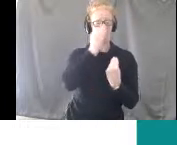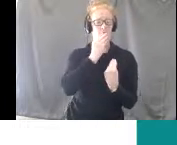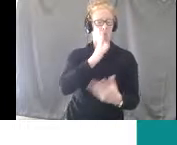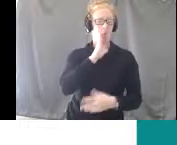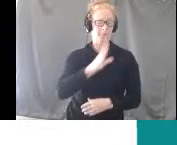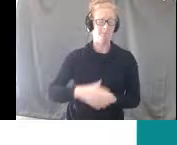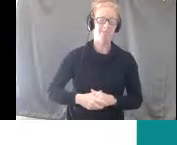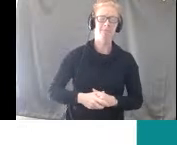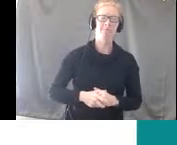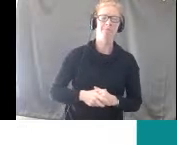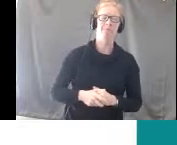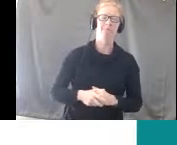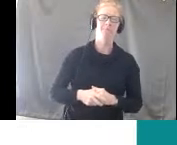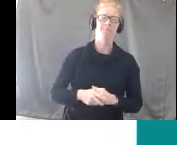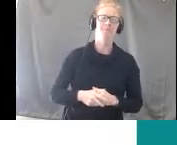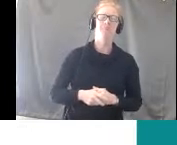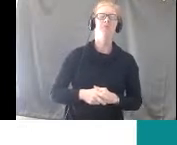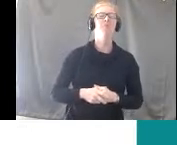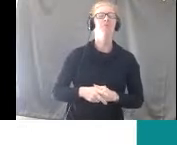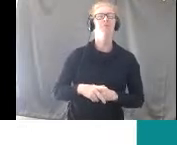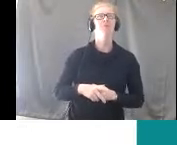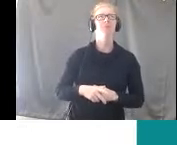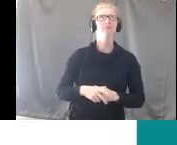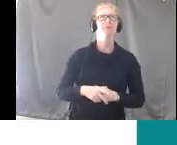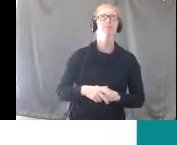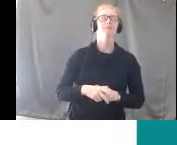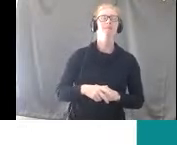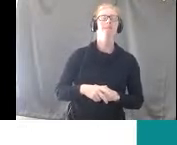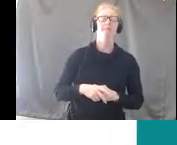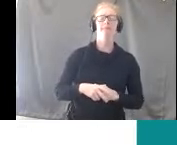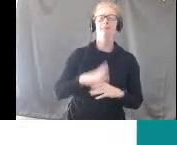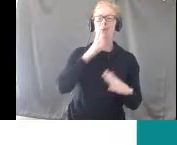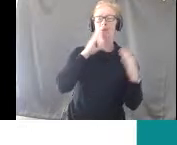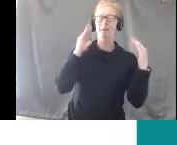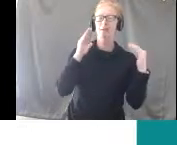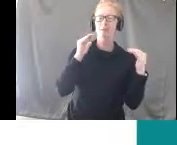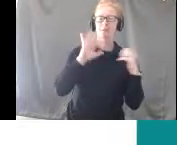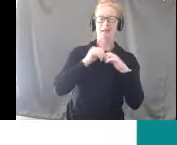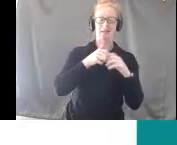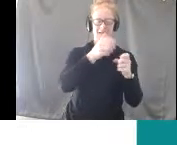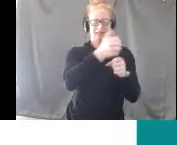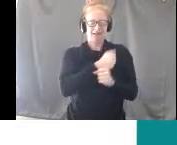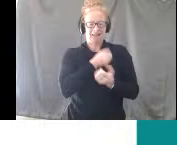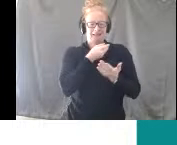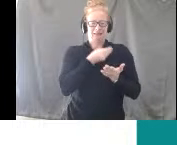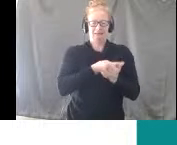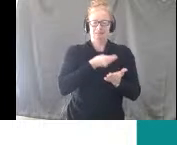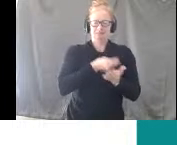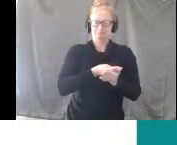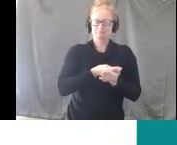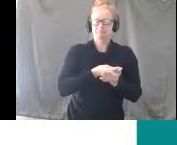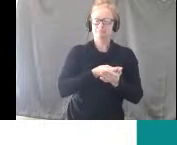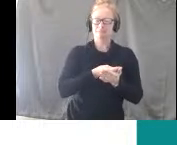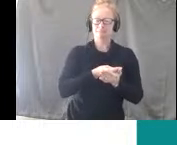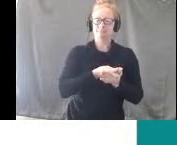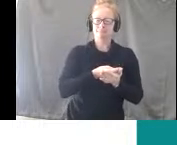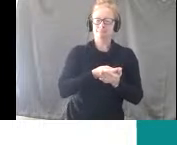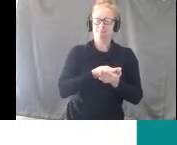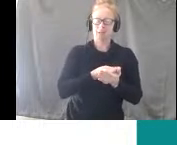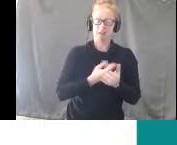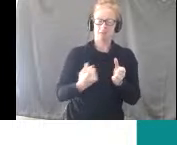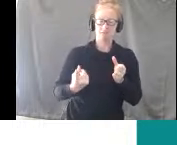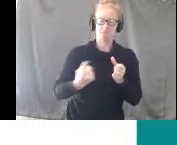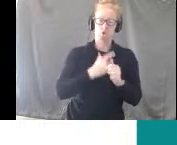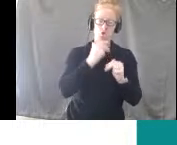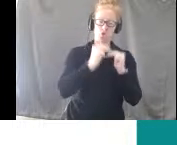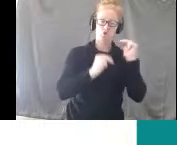We also anticipate initiating the procurement process for releasing the first